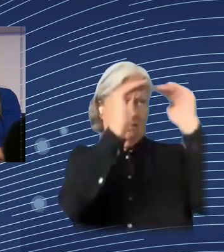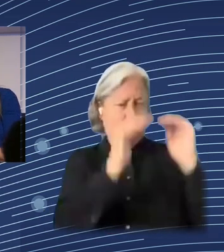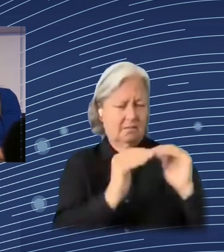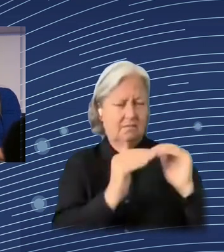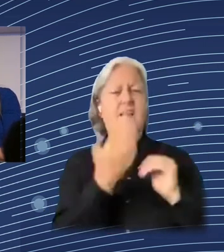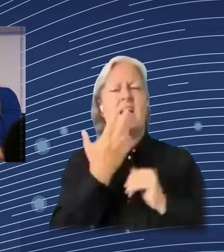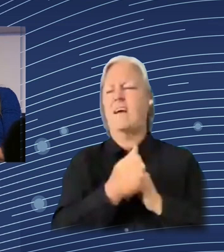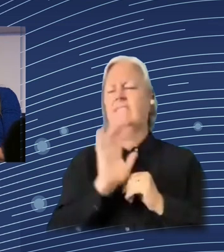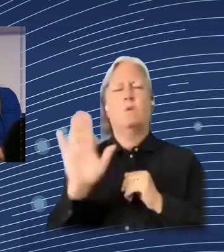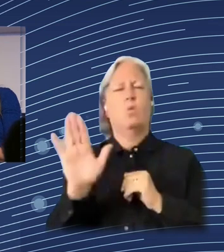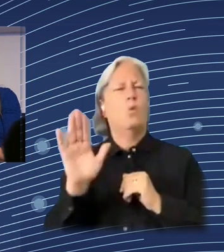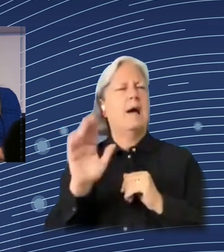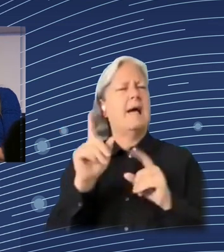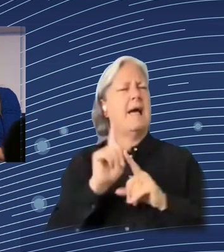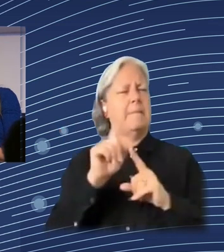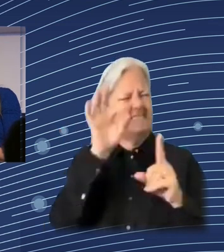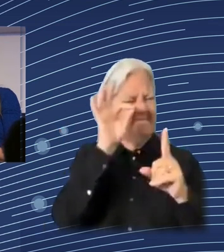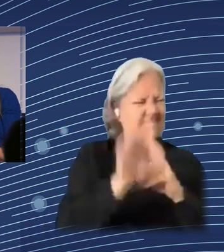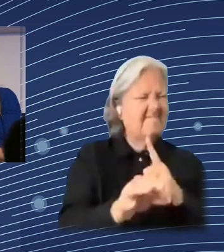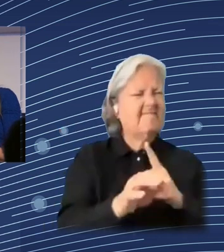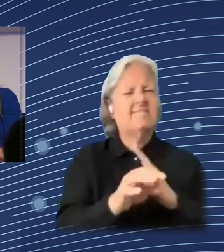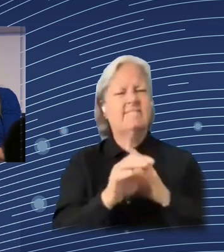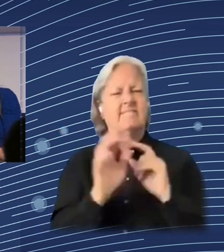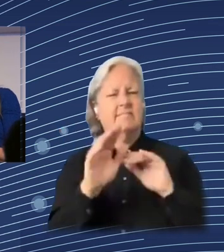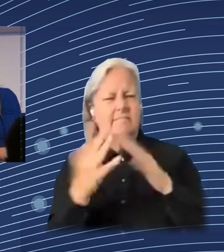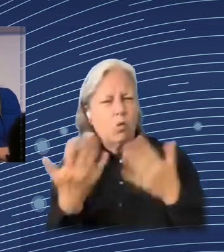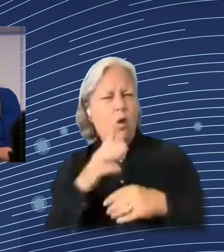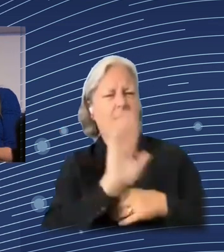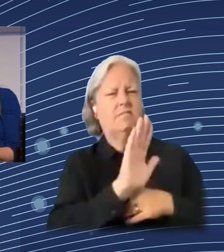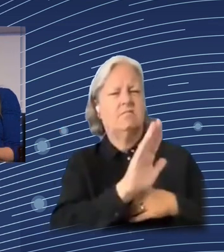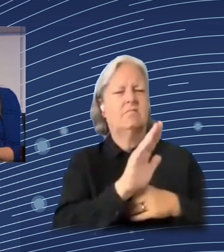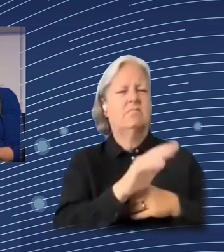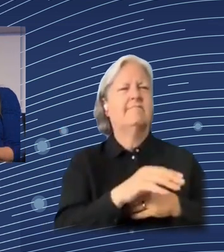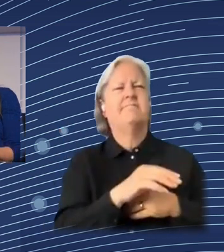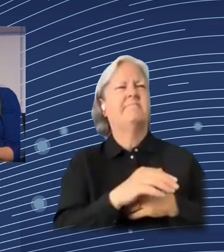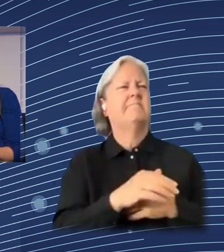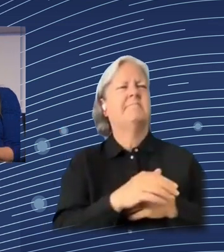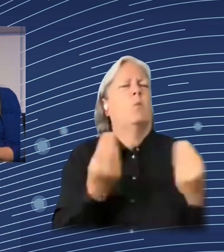considered, and correlations with open data.